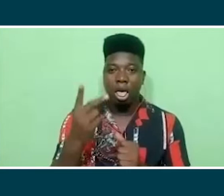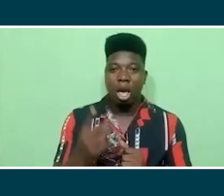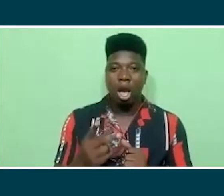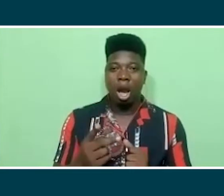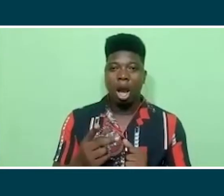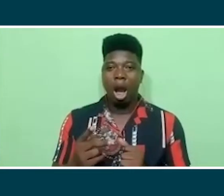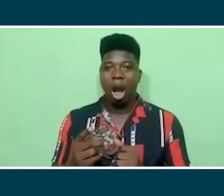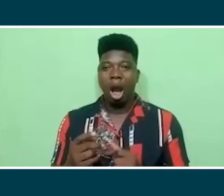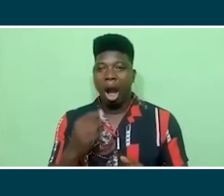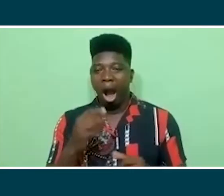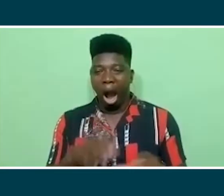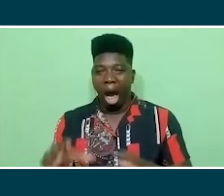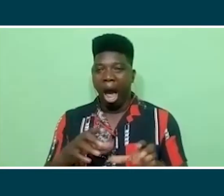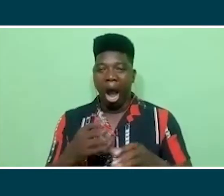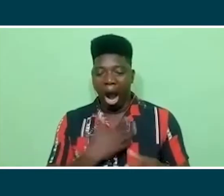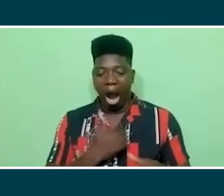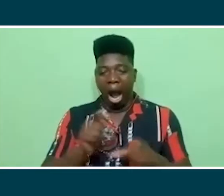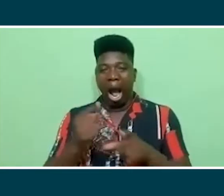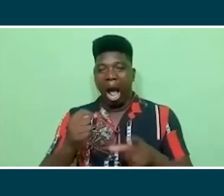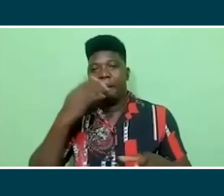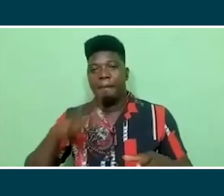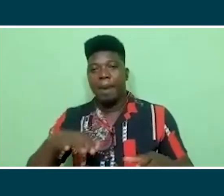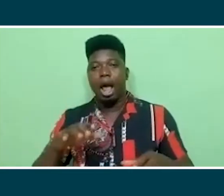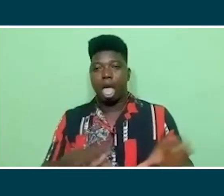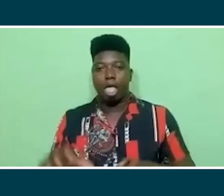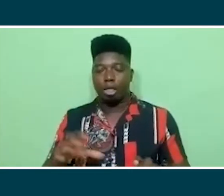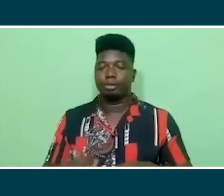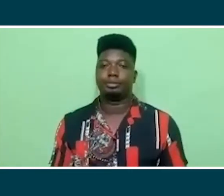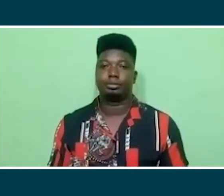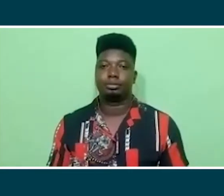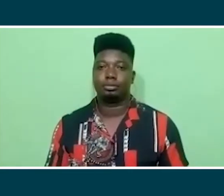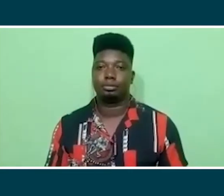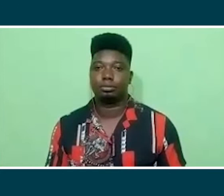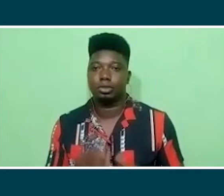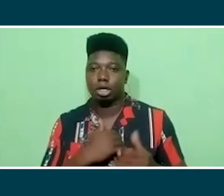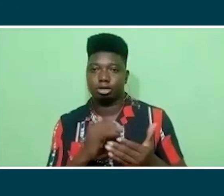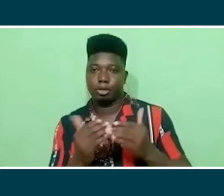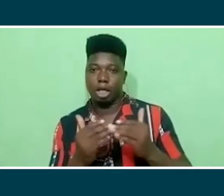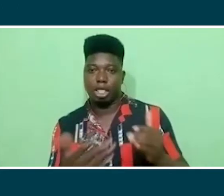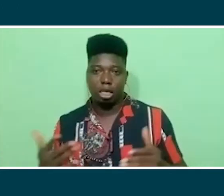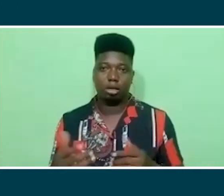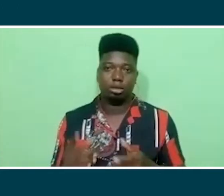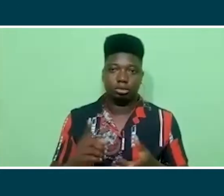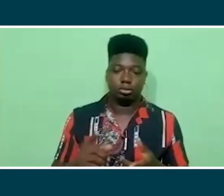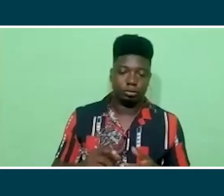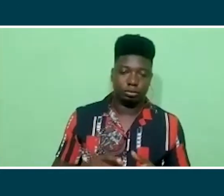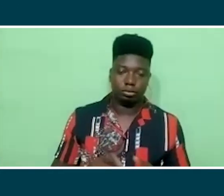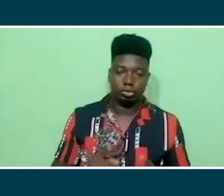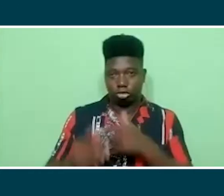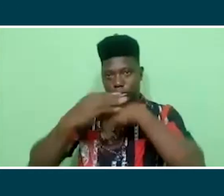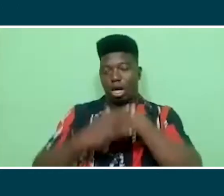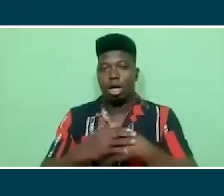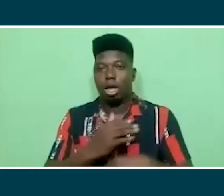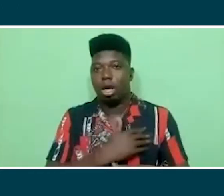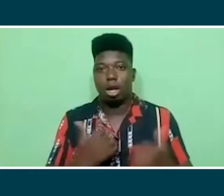stand up against. It's the smaller things that are kind of woven into the background that we take for granted, that we kind of have to look back and